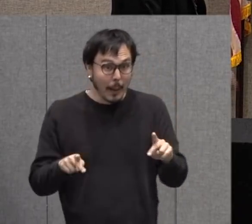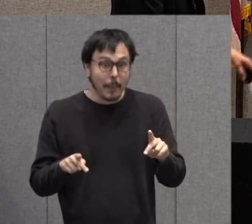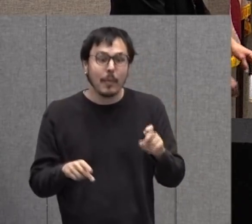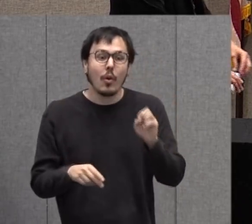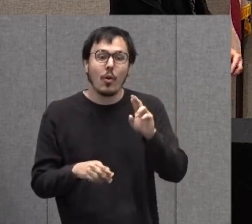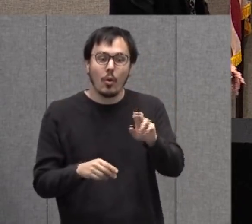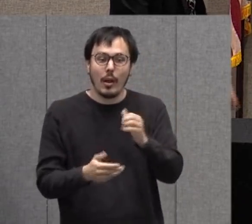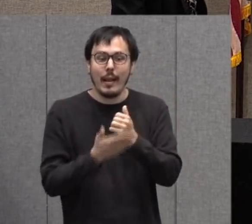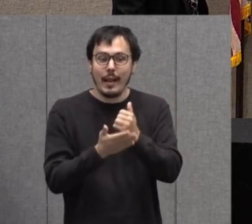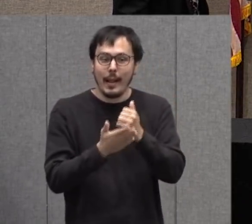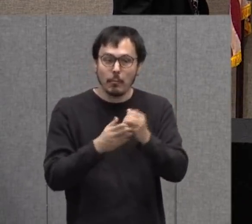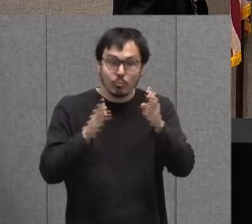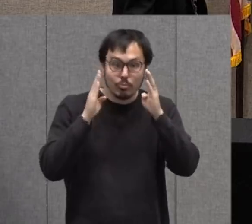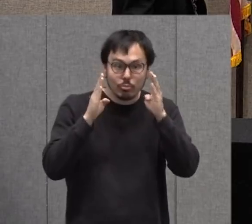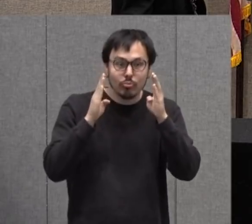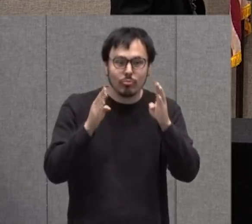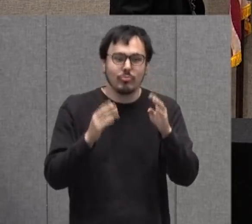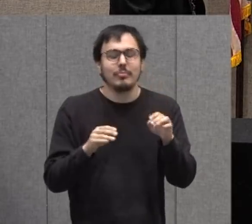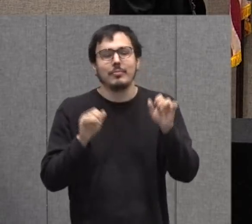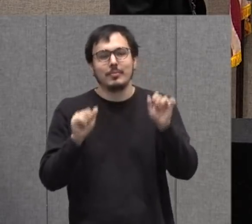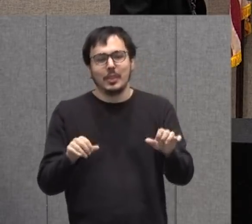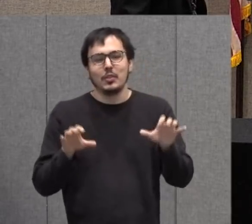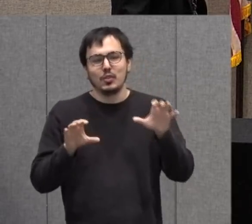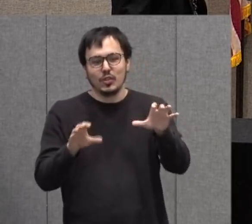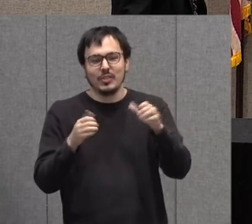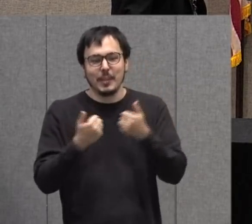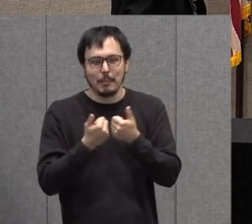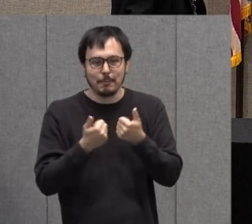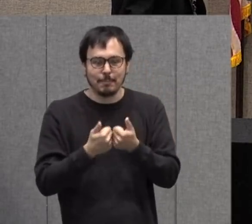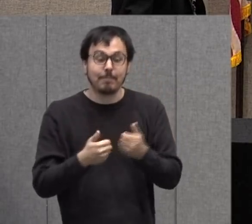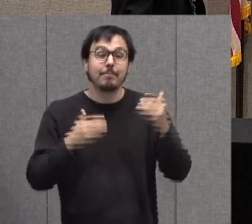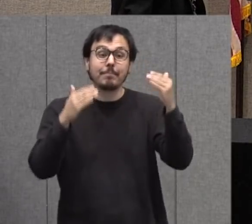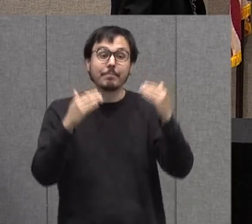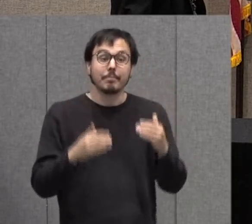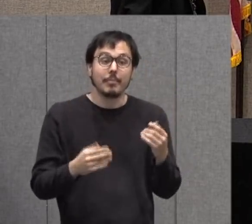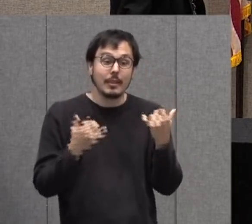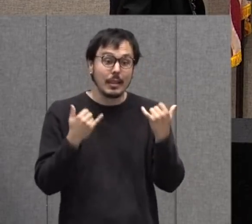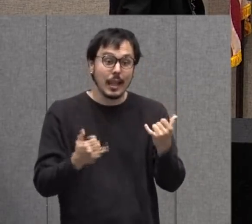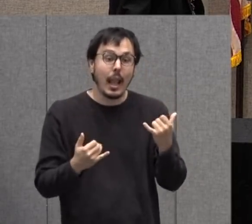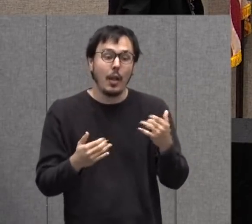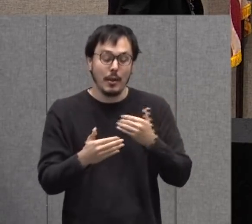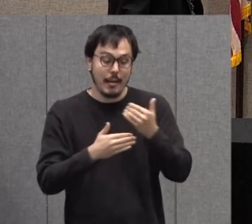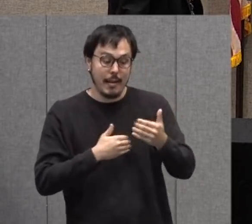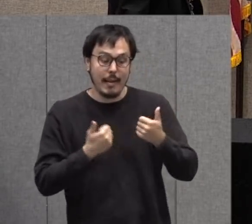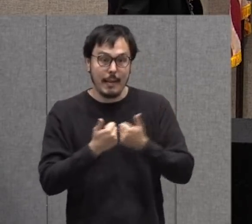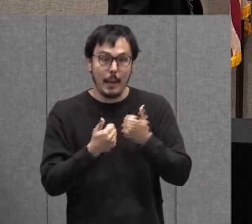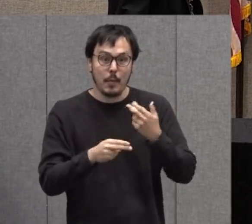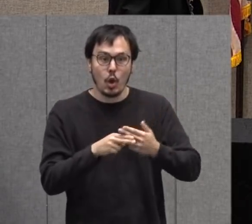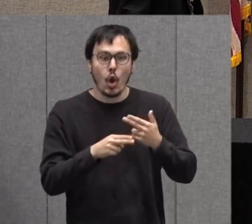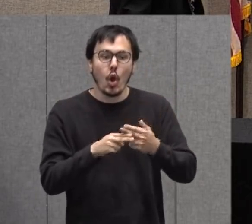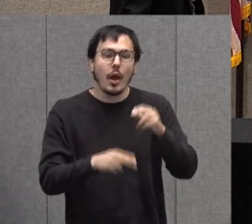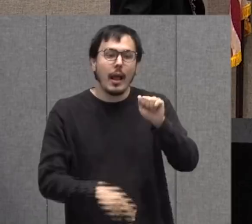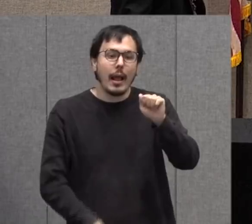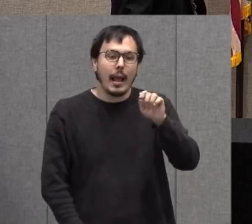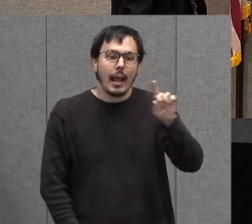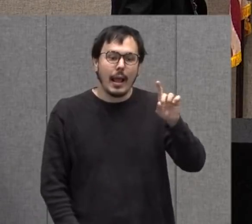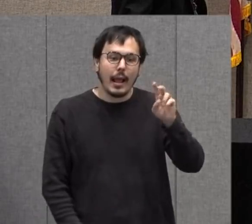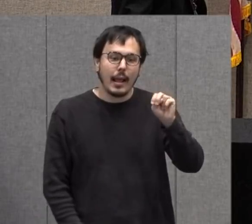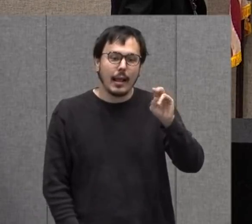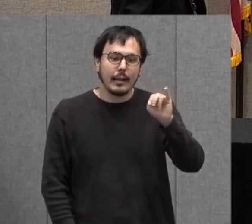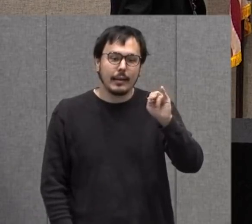Next, we're just going to play a quick game called Add 9. Add 9. So the way we play